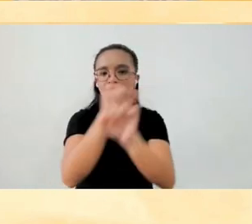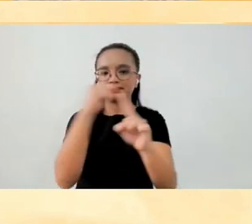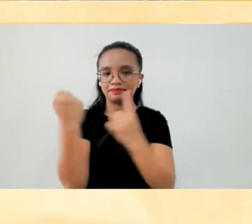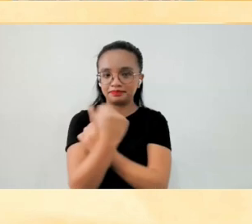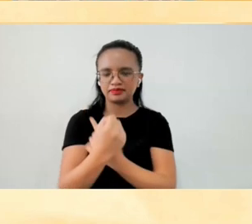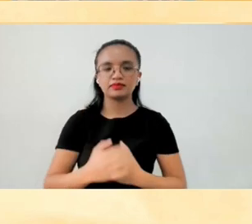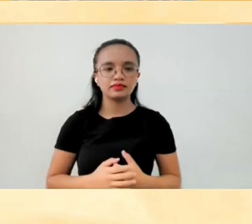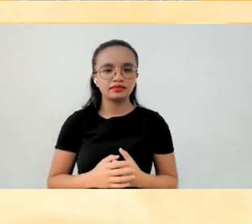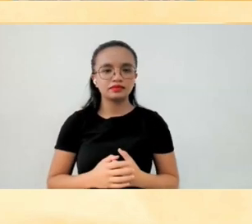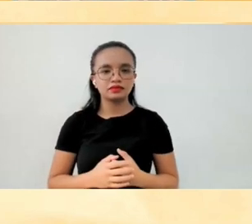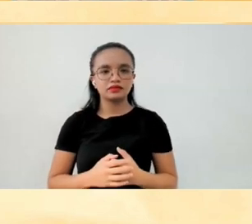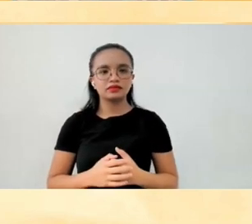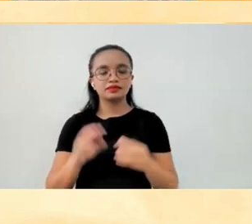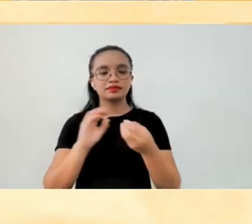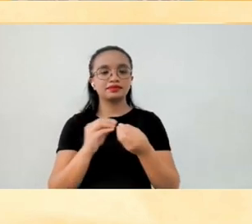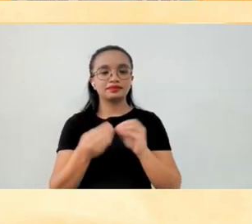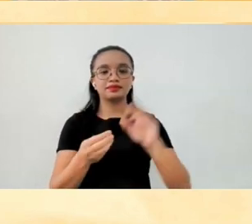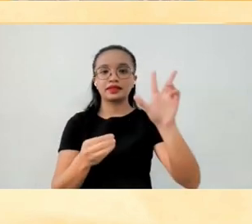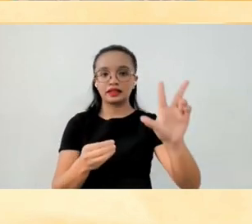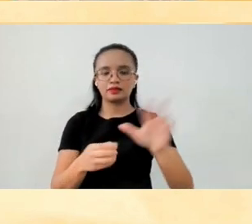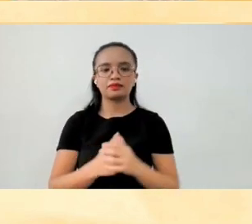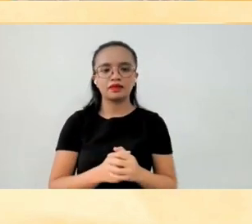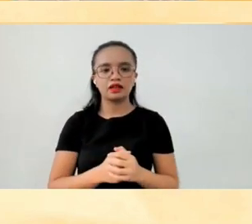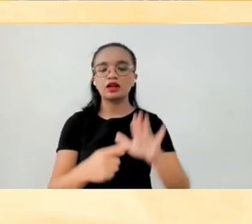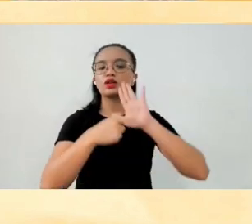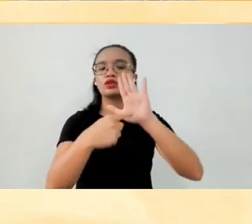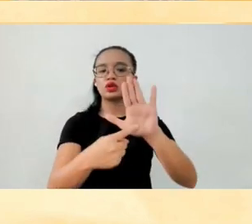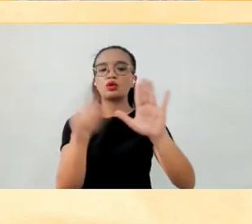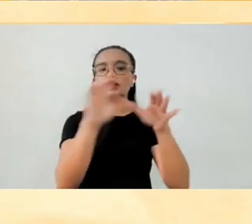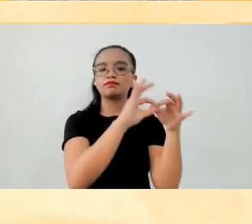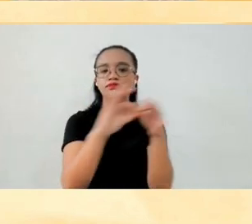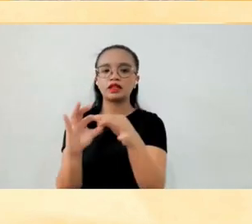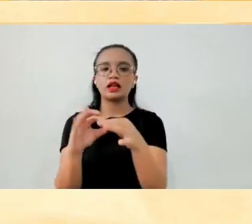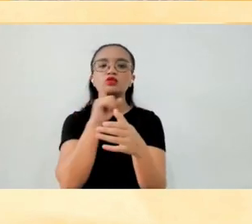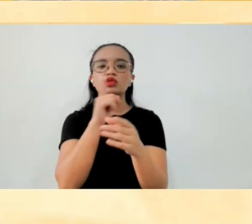situations. Number three, present